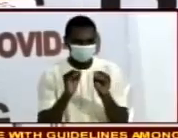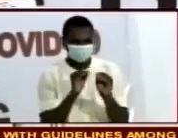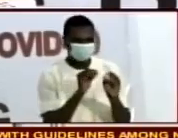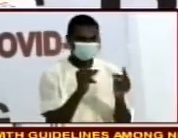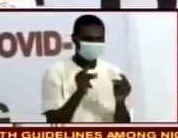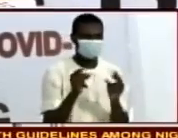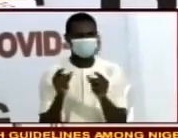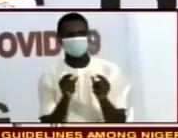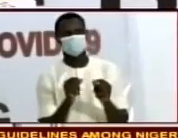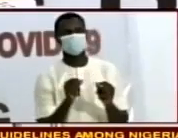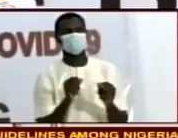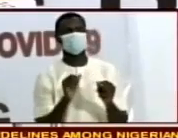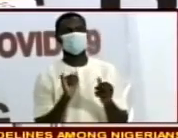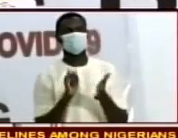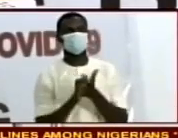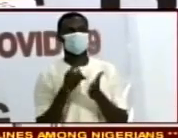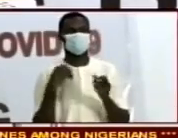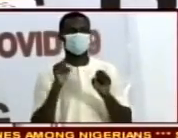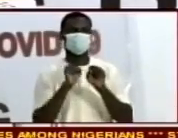courtesy of the Society of